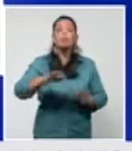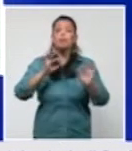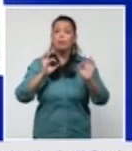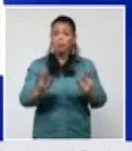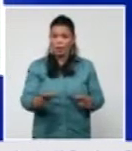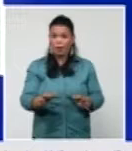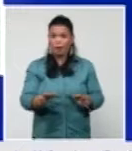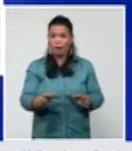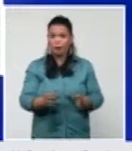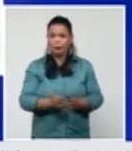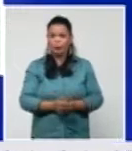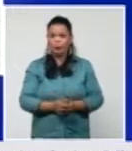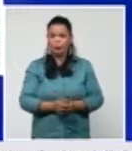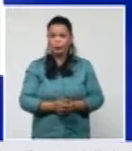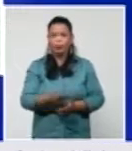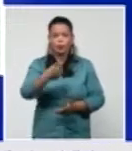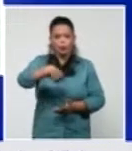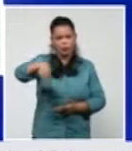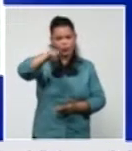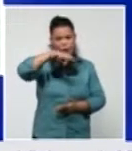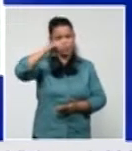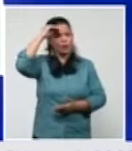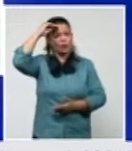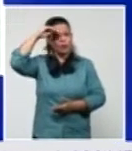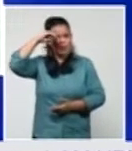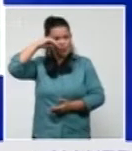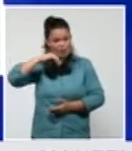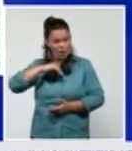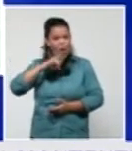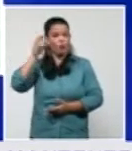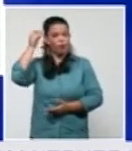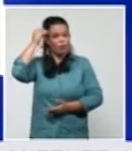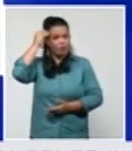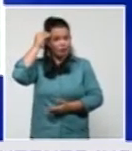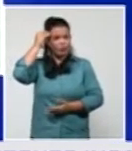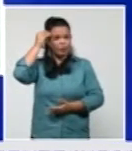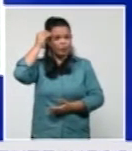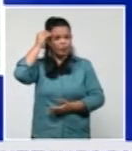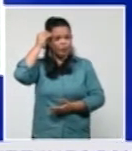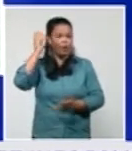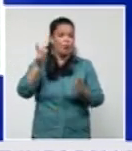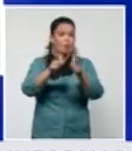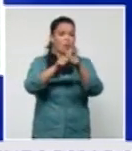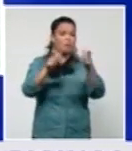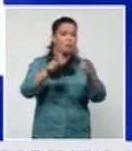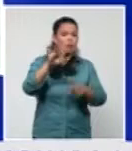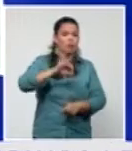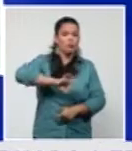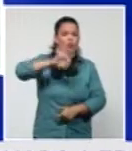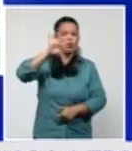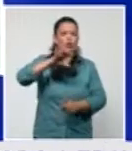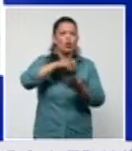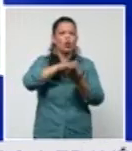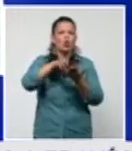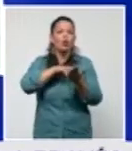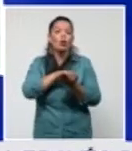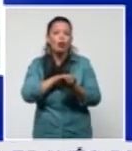with 7.3%. As you can see, samples from all of the country's territories are being